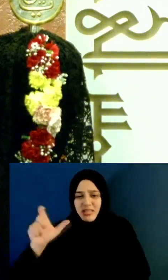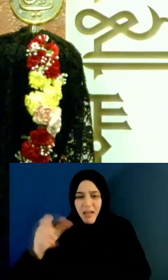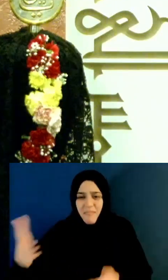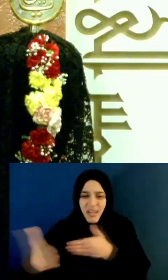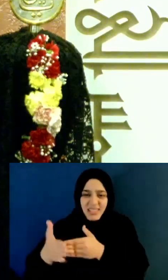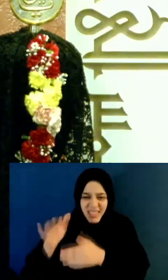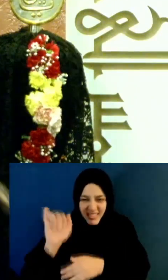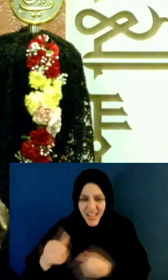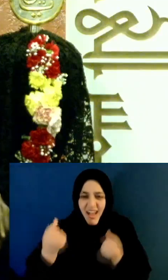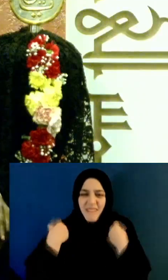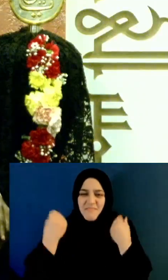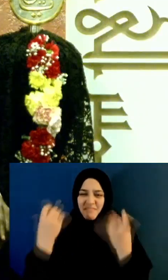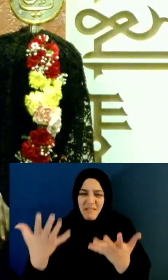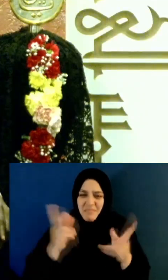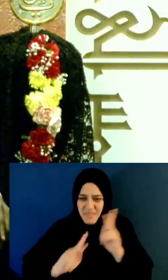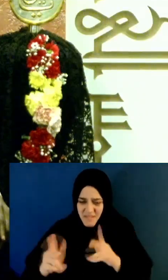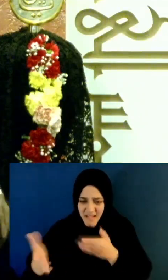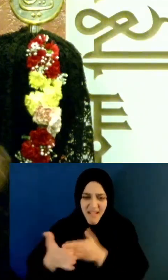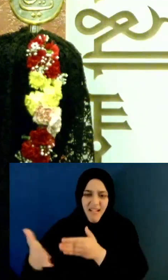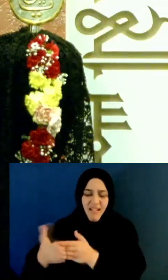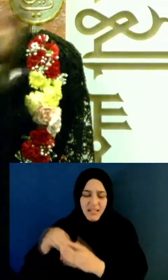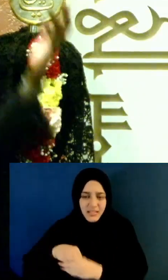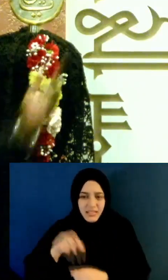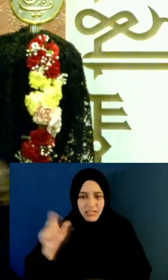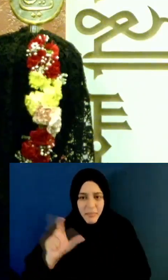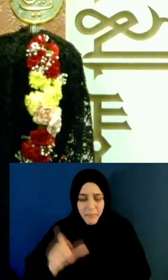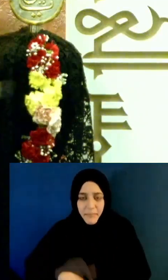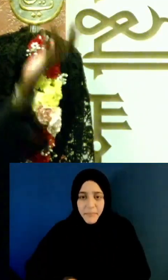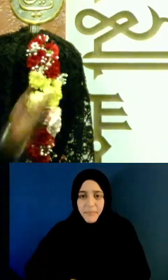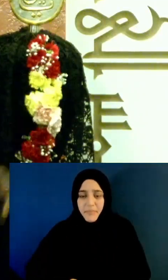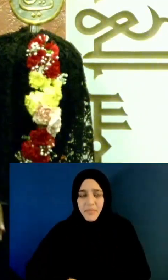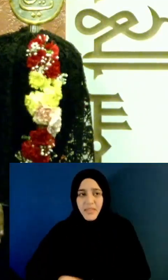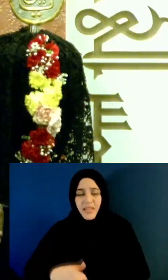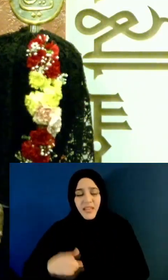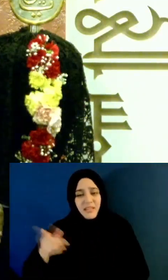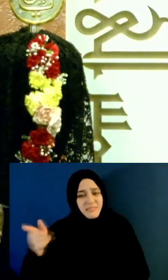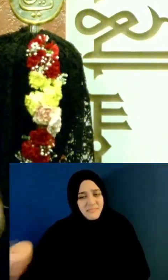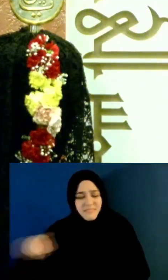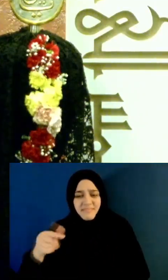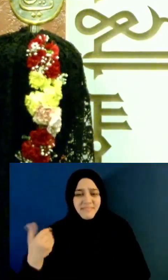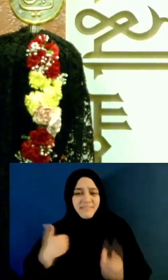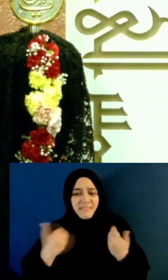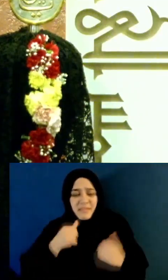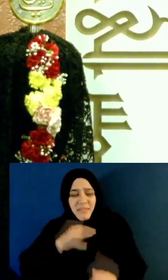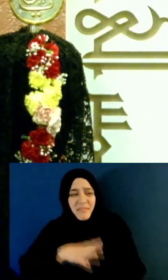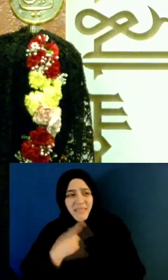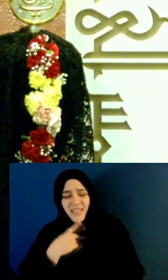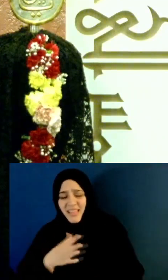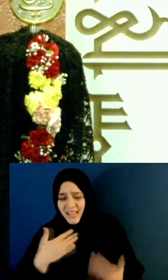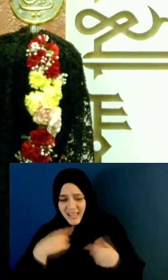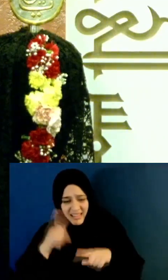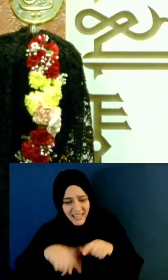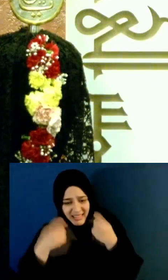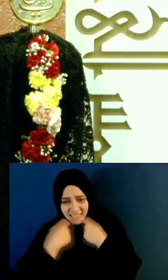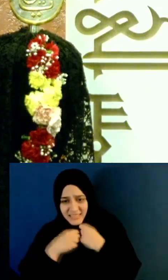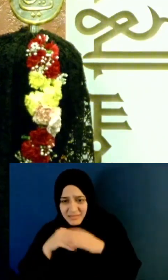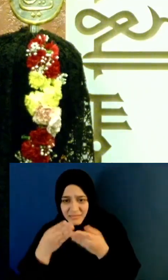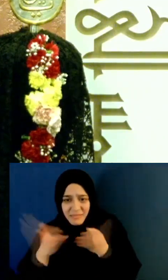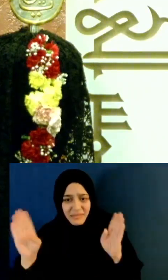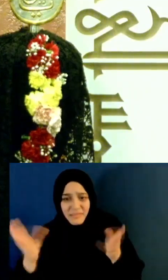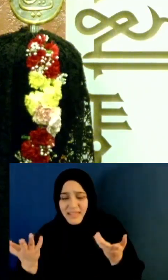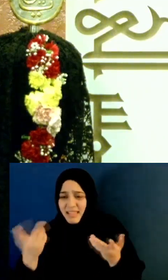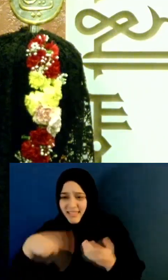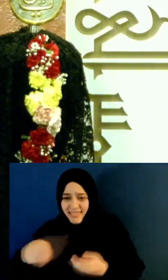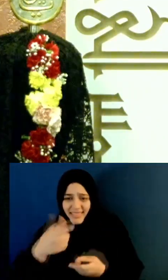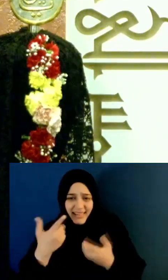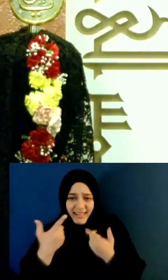I can't wear my hijab going there, Sheikh. They'll be screaming at me. They'll be laughing at me. But Islam says, wear the hijab.